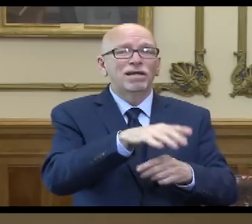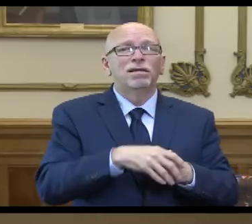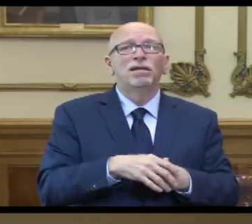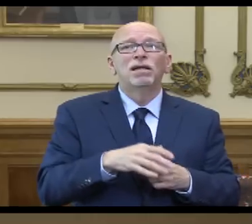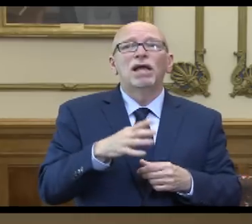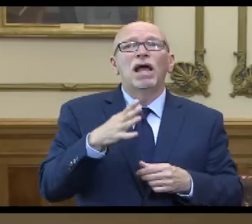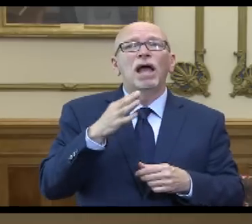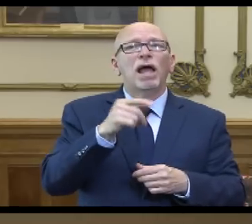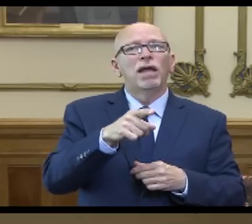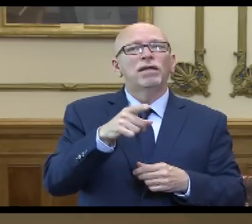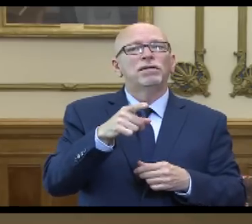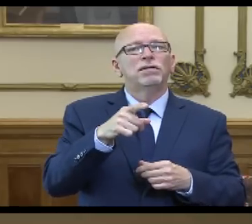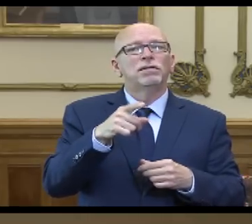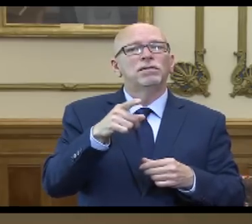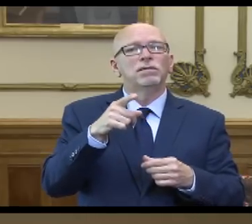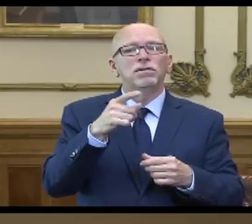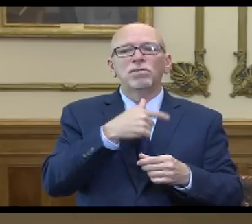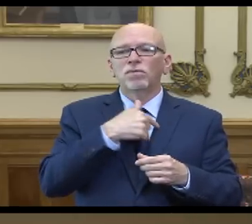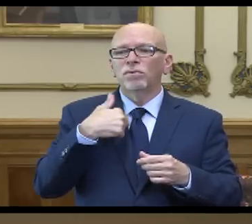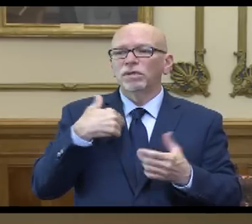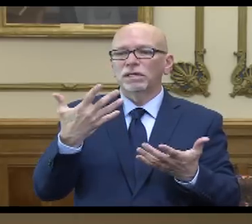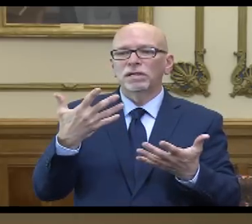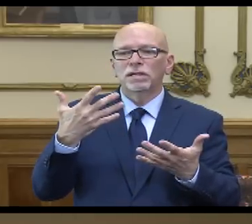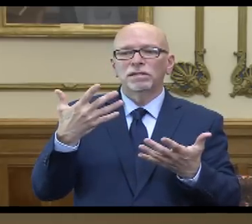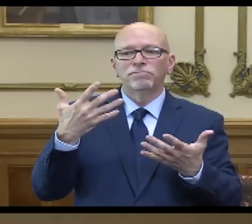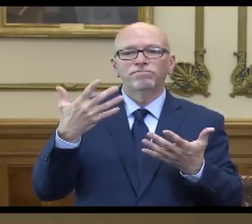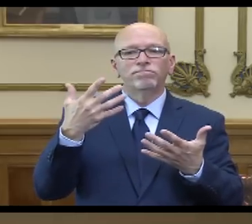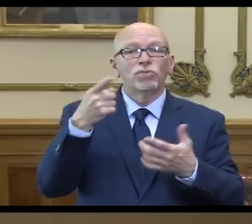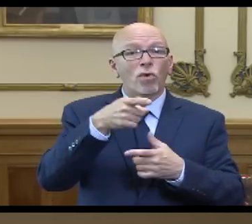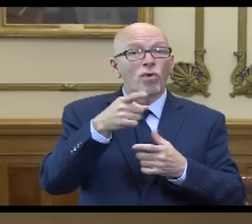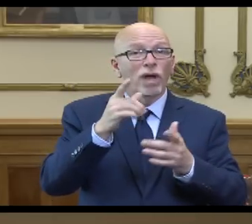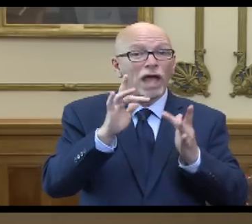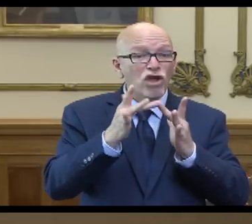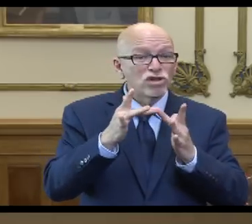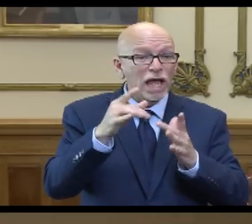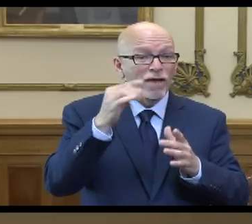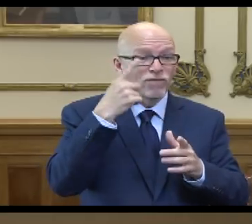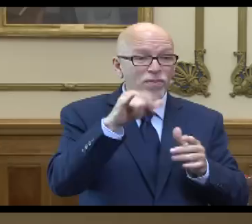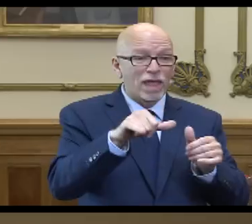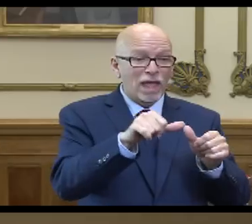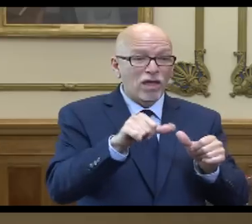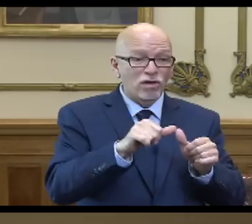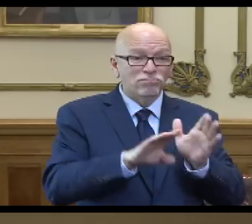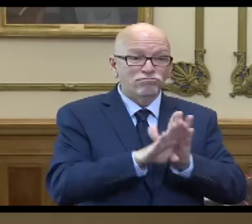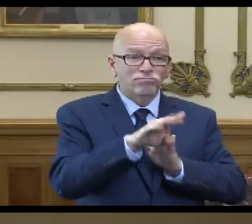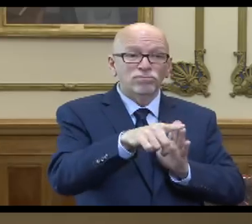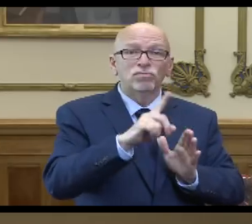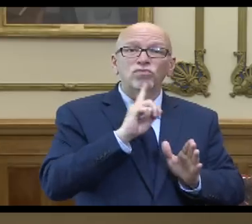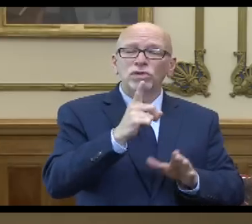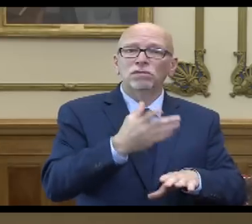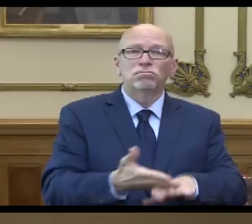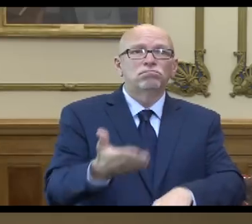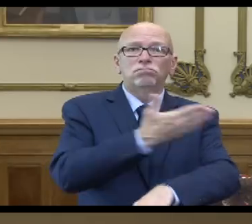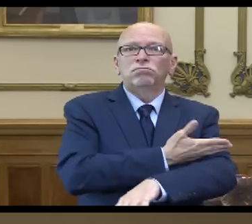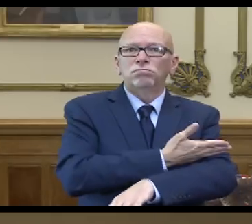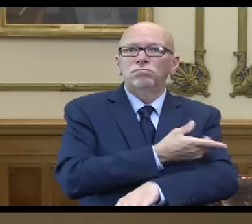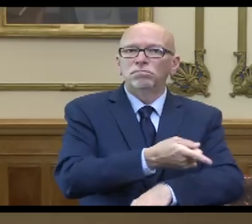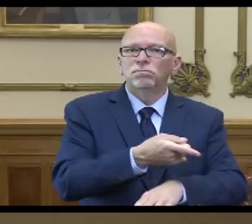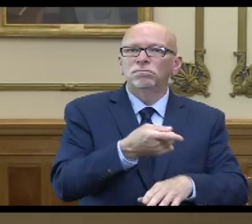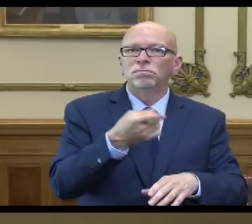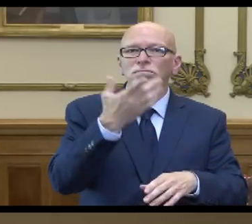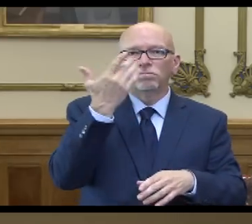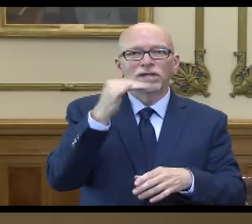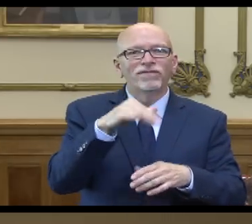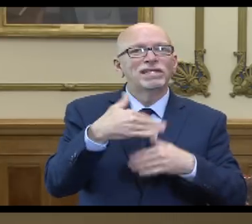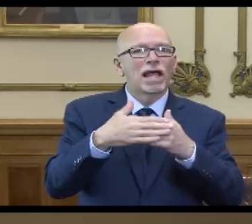and accelerating the builds, the broadband builds in those areas is greatly enhanced by the